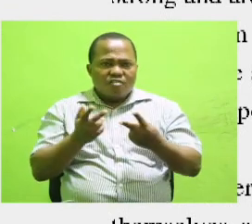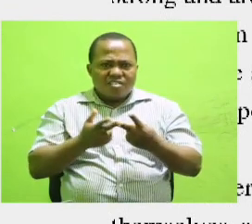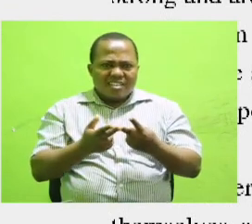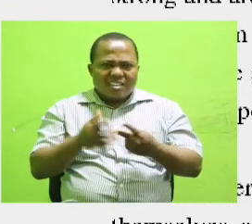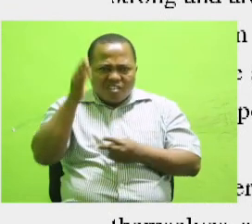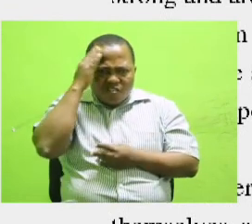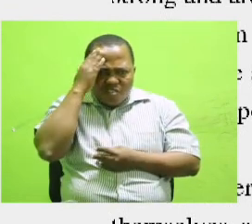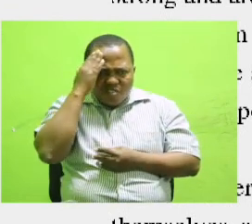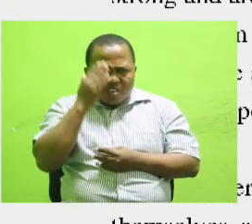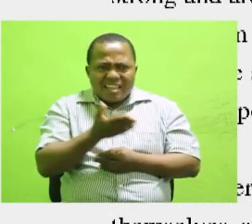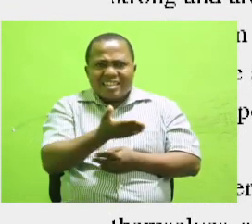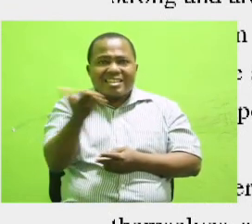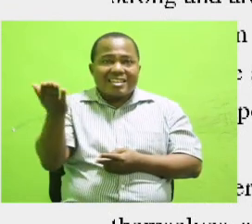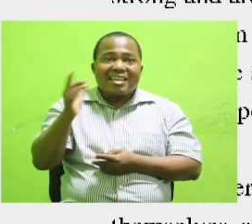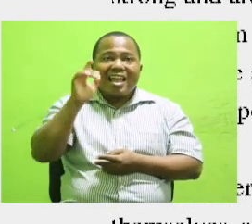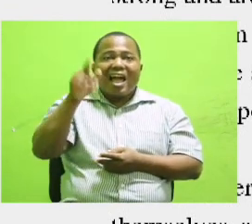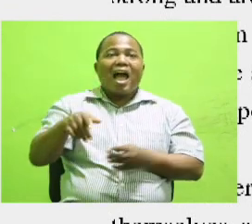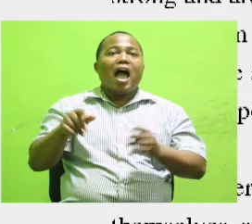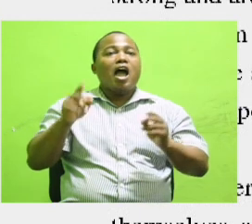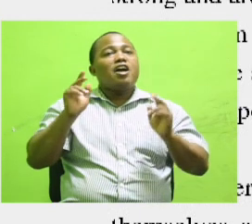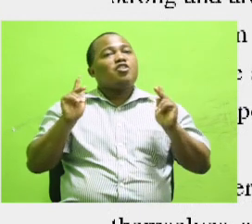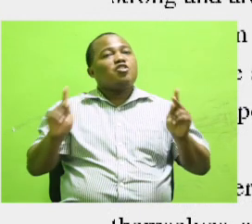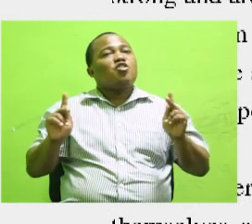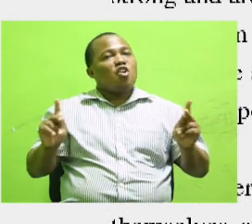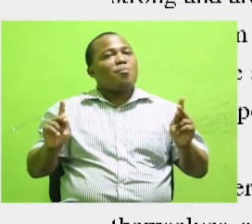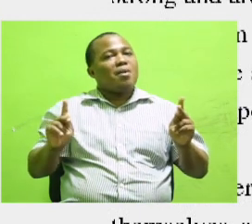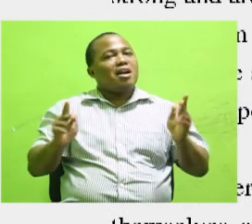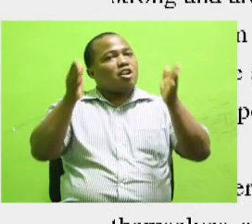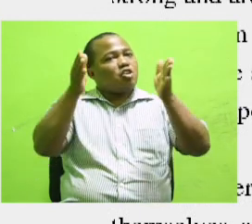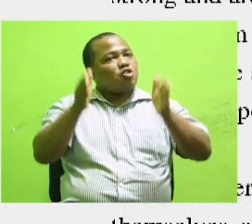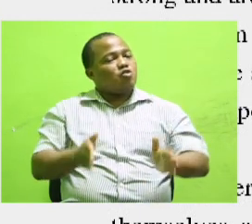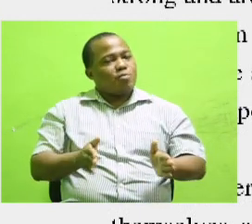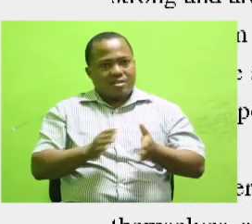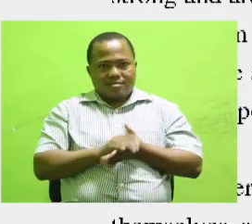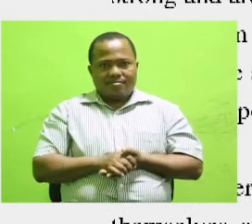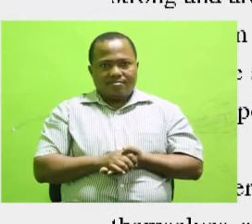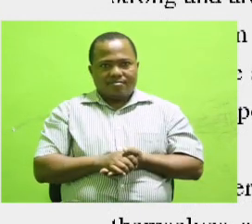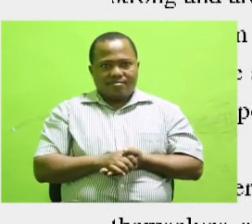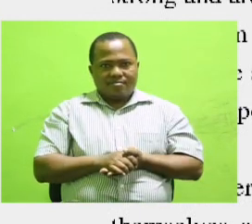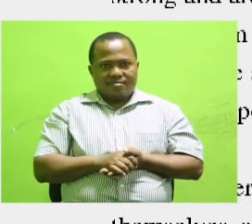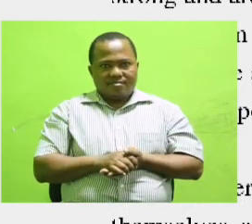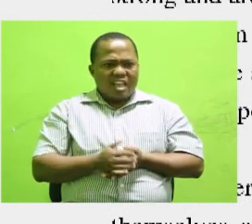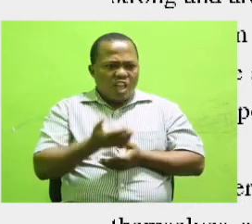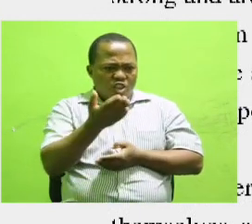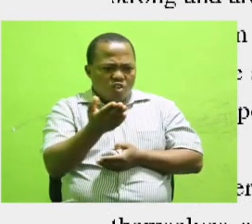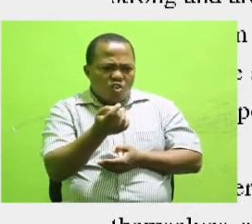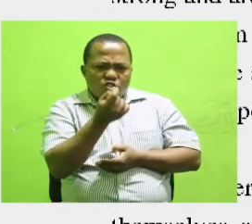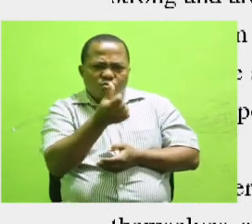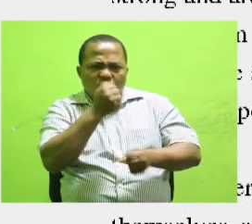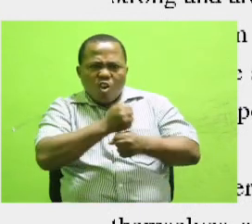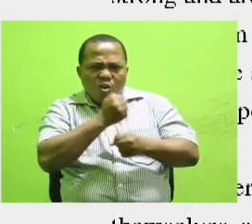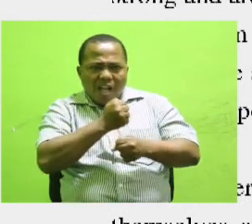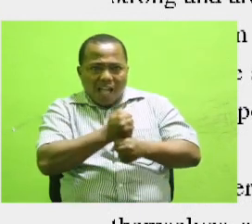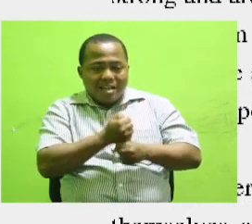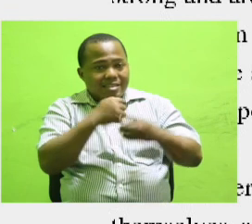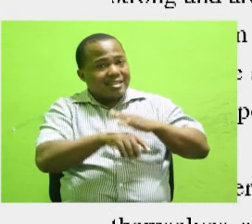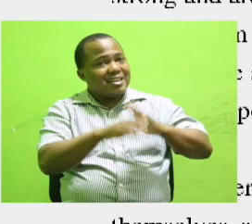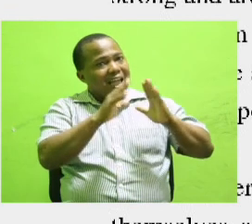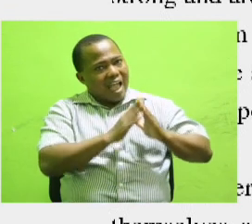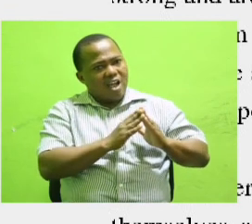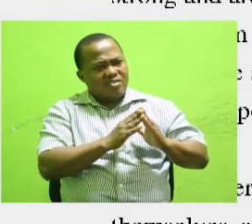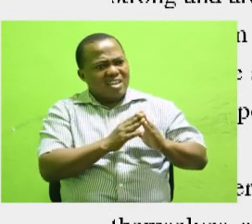that they are normal human beings. So for instance, you can let them do small works inside the household.